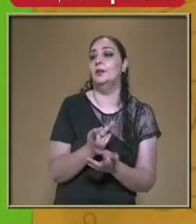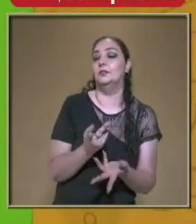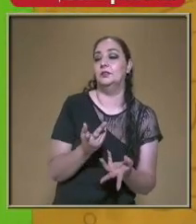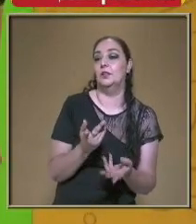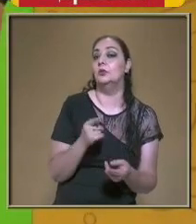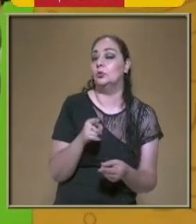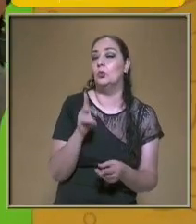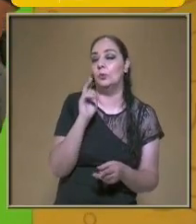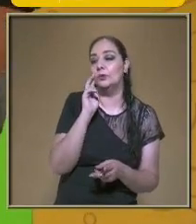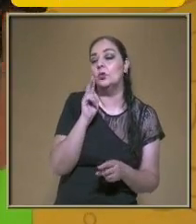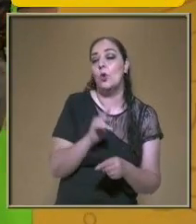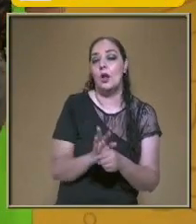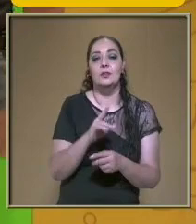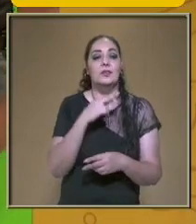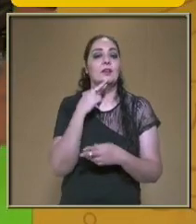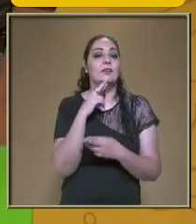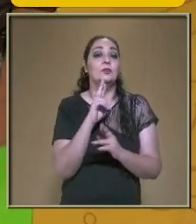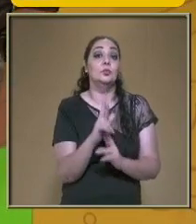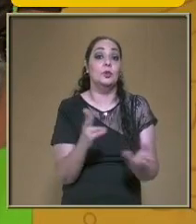the result, okay?